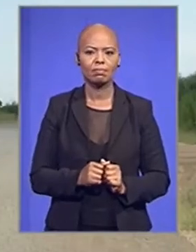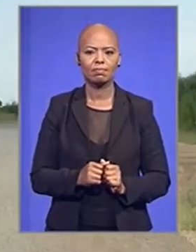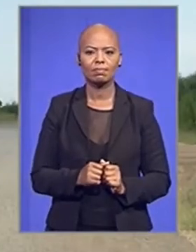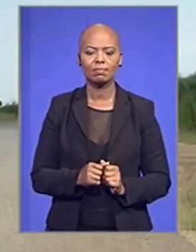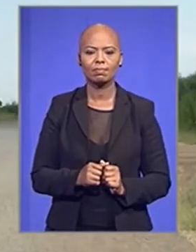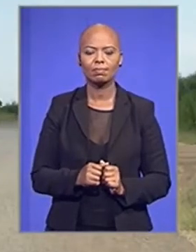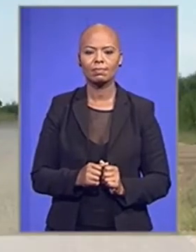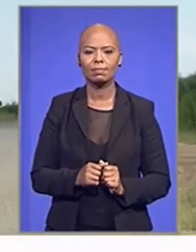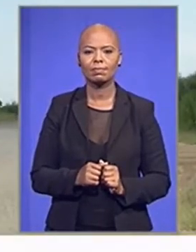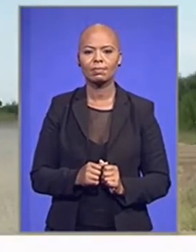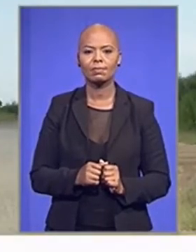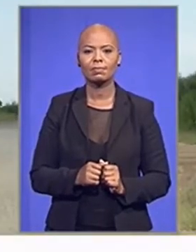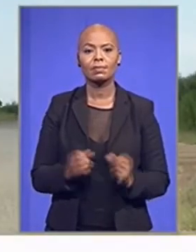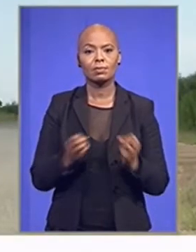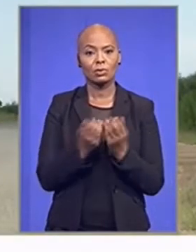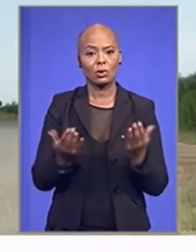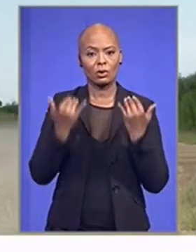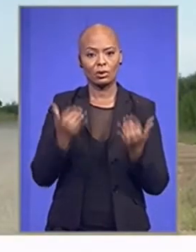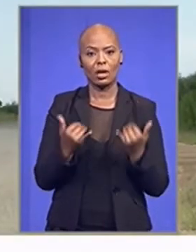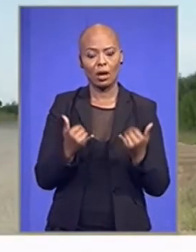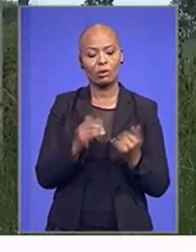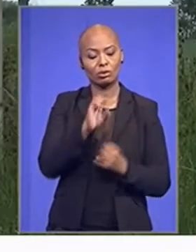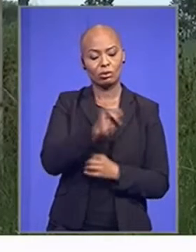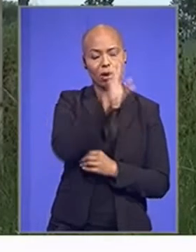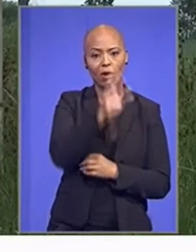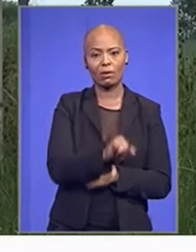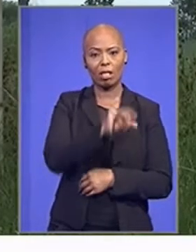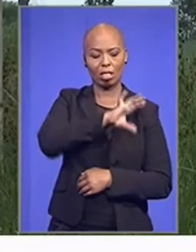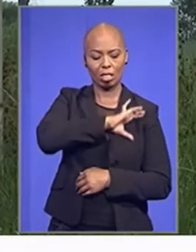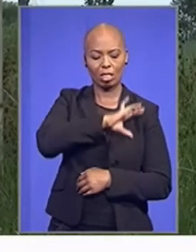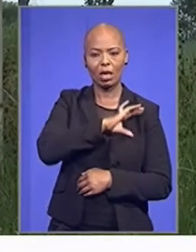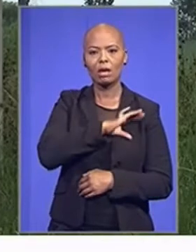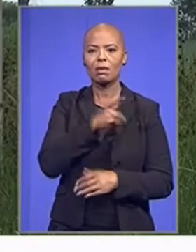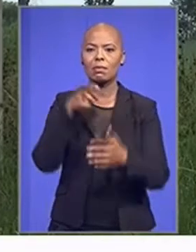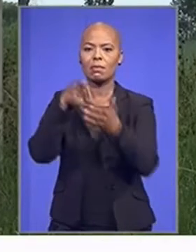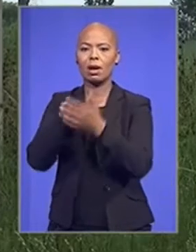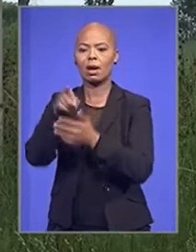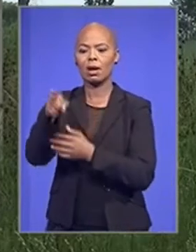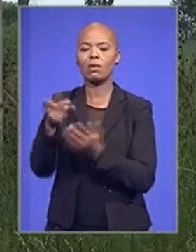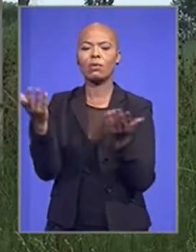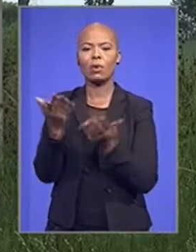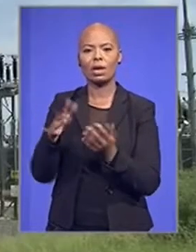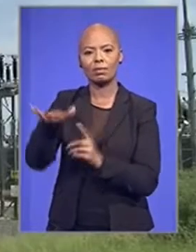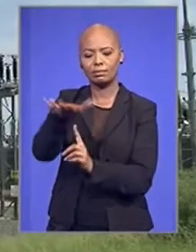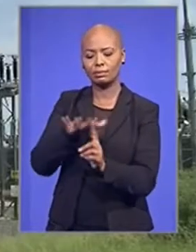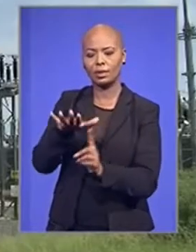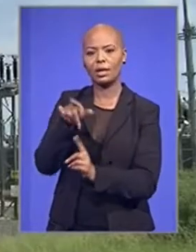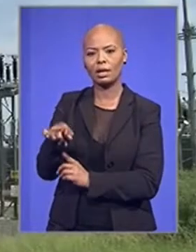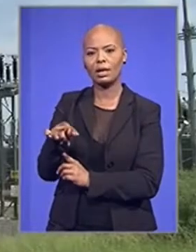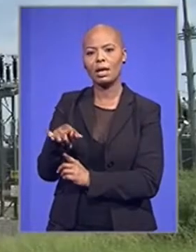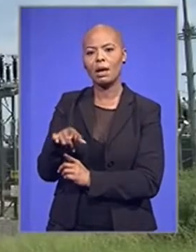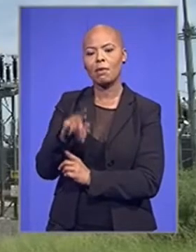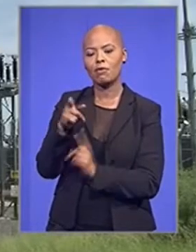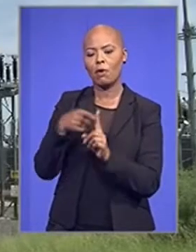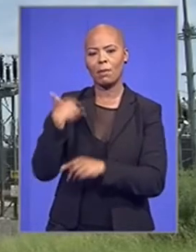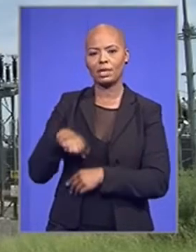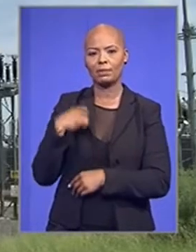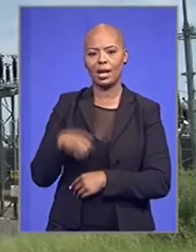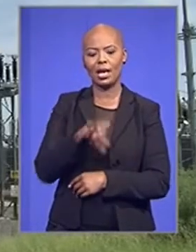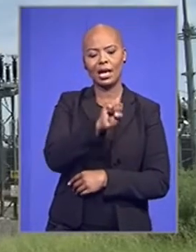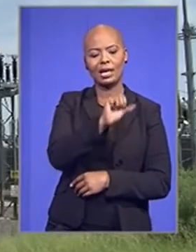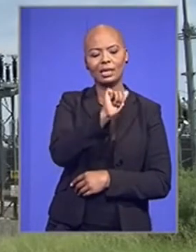Haufinyana dihwai tsa Afrika Borwa di tla reka motlakase ho bomasepala. Mokgatlo wa Afrika Borwa wa bomasepala e leng SALGA o kgothalletsa